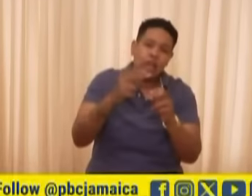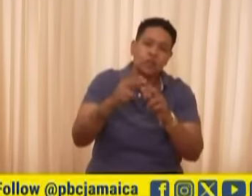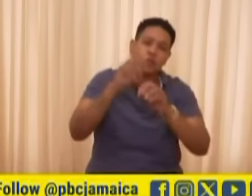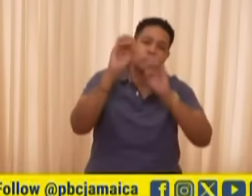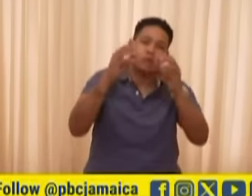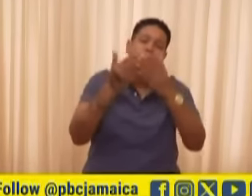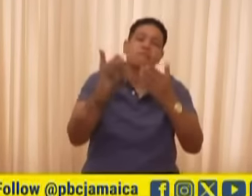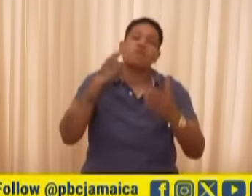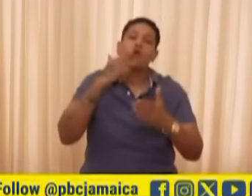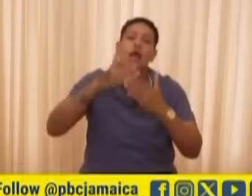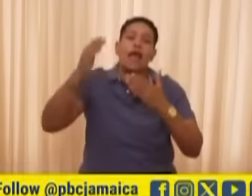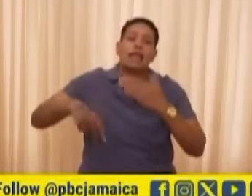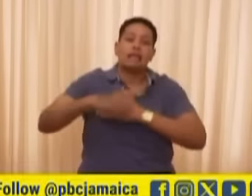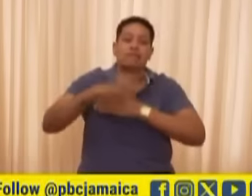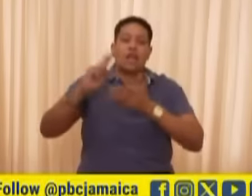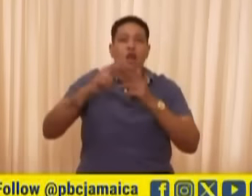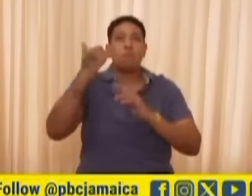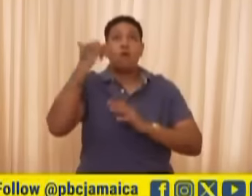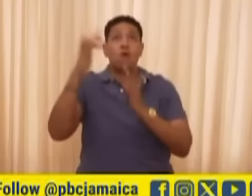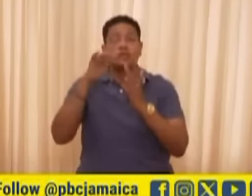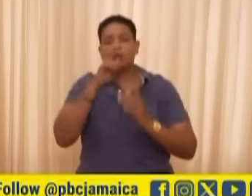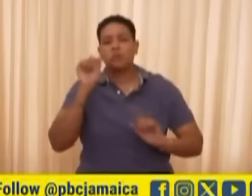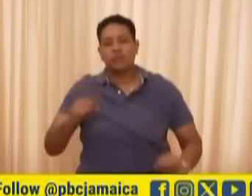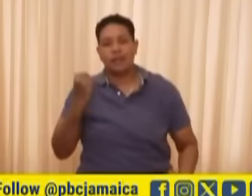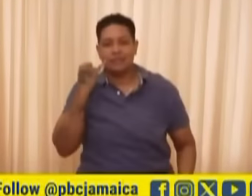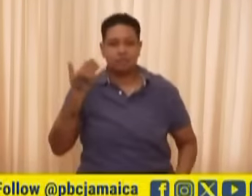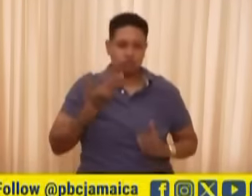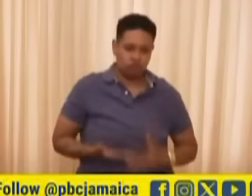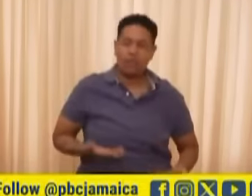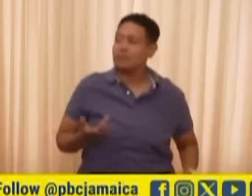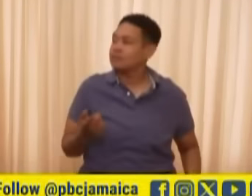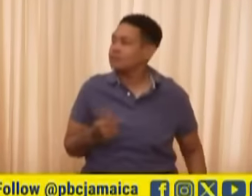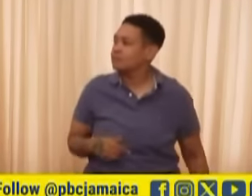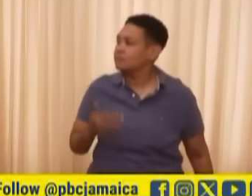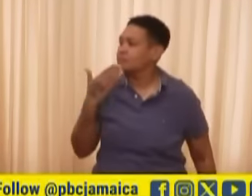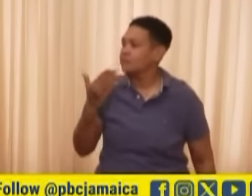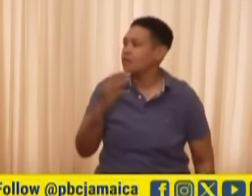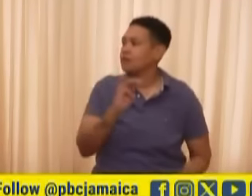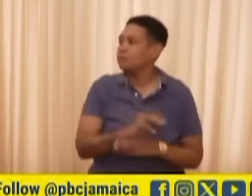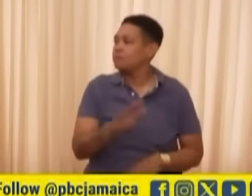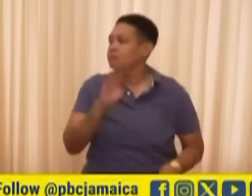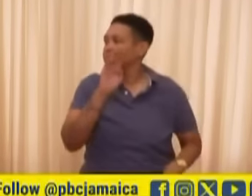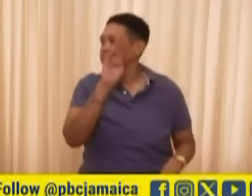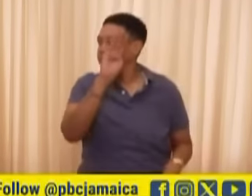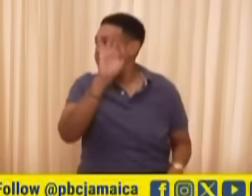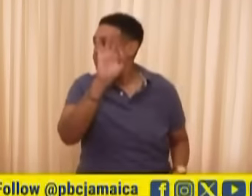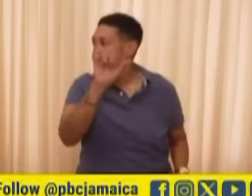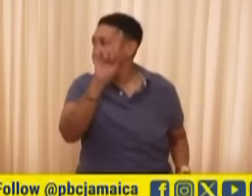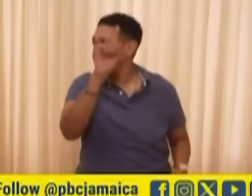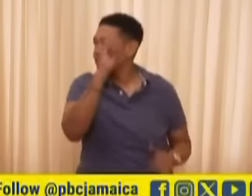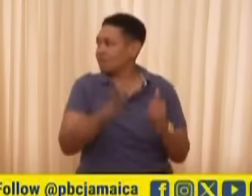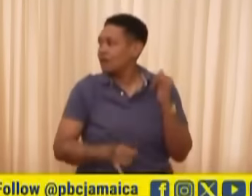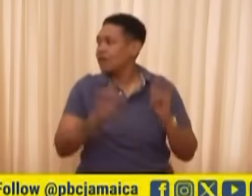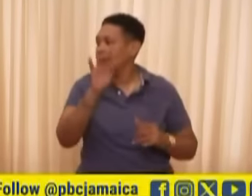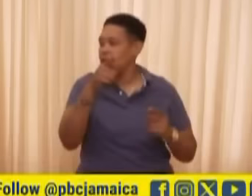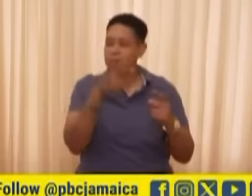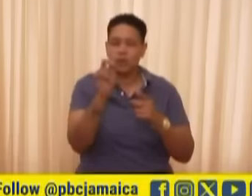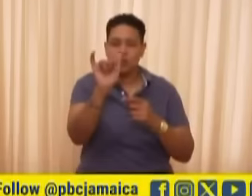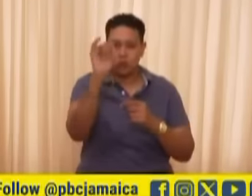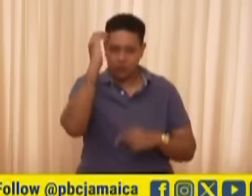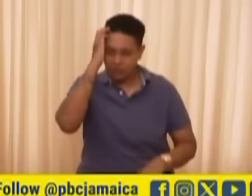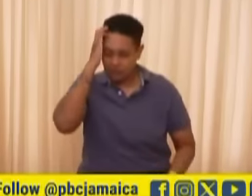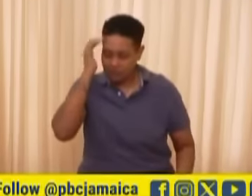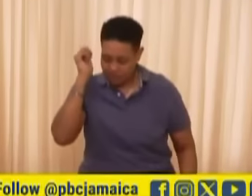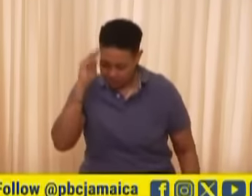shortly before the end of the day. All right. Thank you very much. That's a very good point. And Minister Green wants to make one final point too.